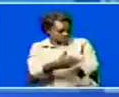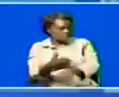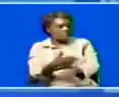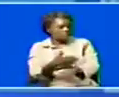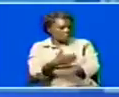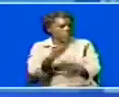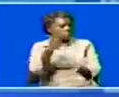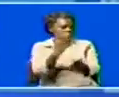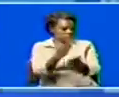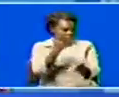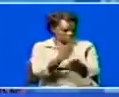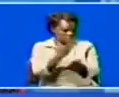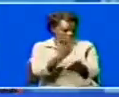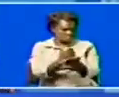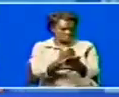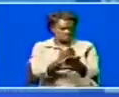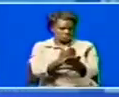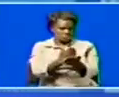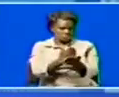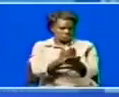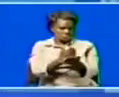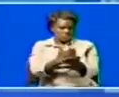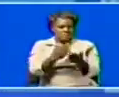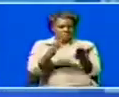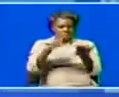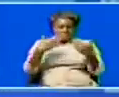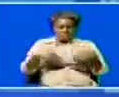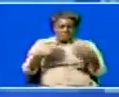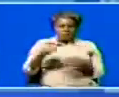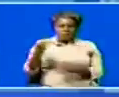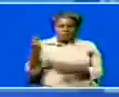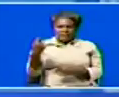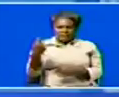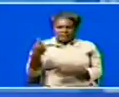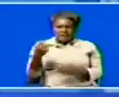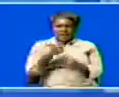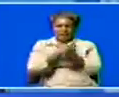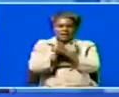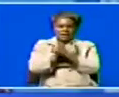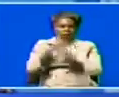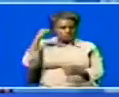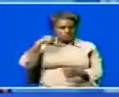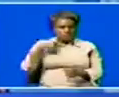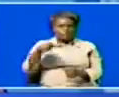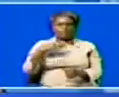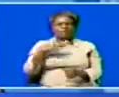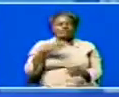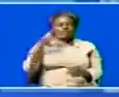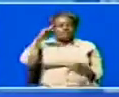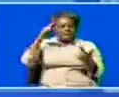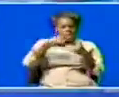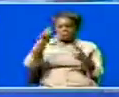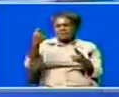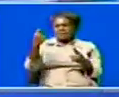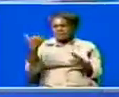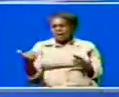the truth. And I found a lot of resonance with a lot of Kenyans. People would just be like in my DMs all day telling me their aspirations for Kenya. A lot